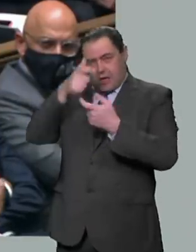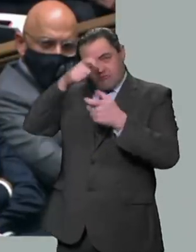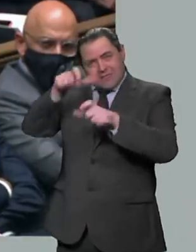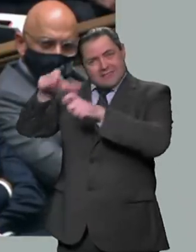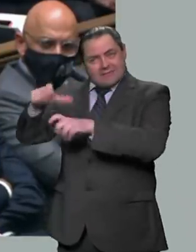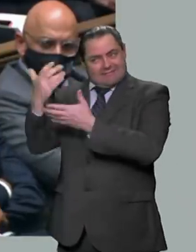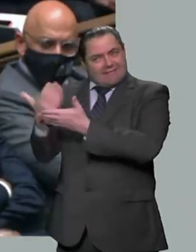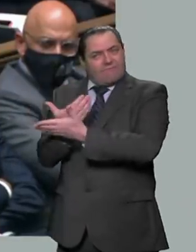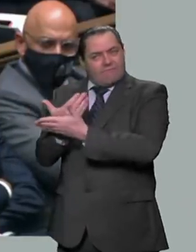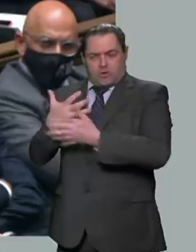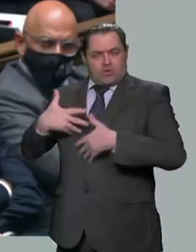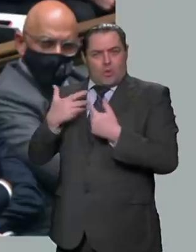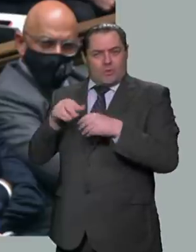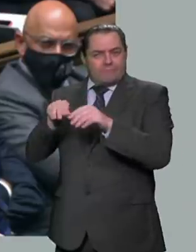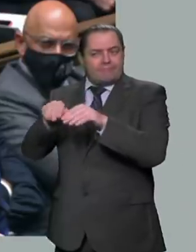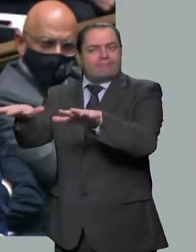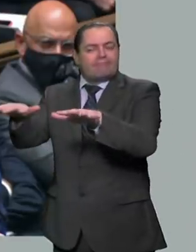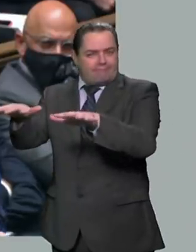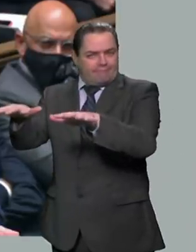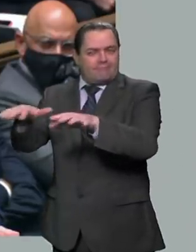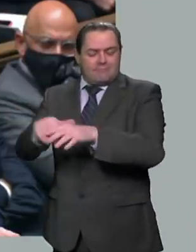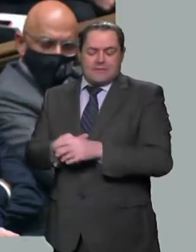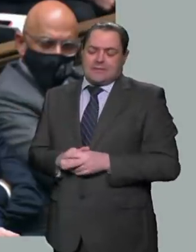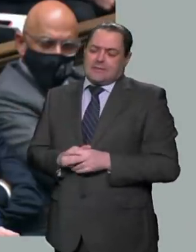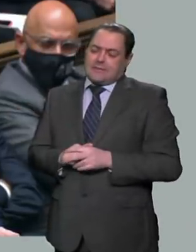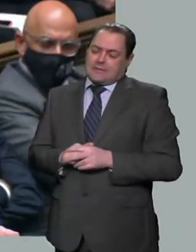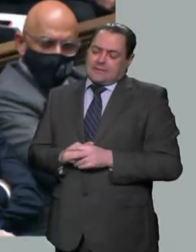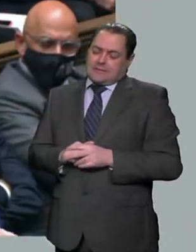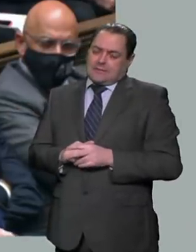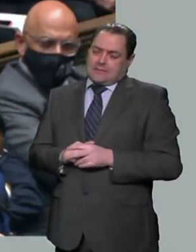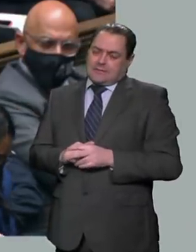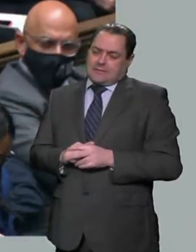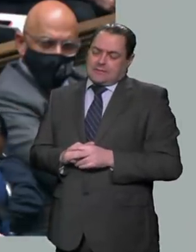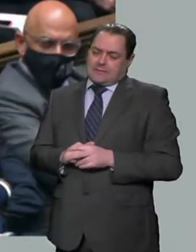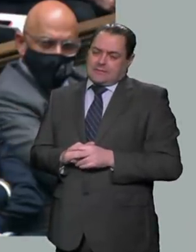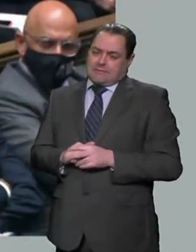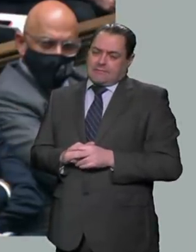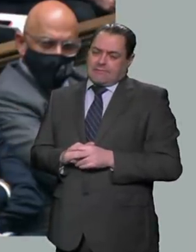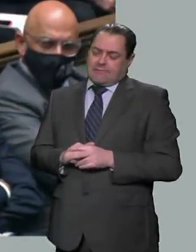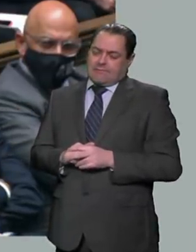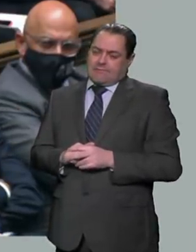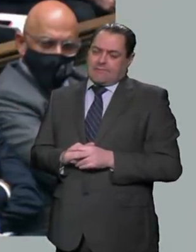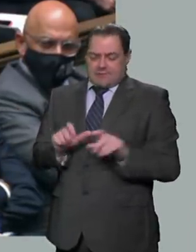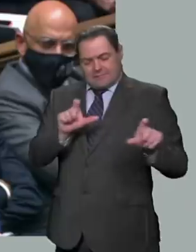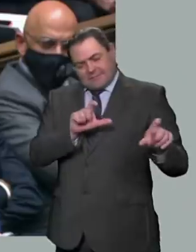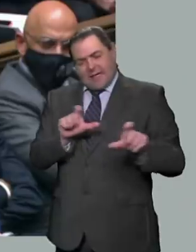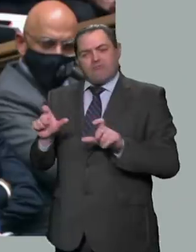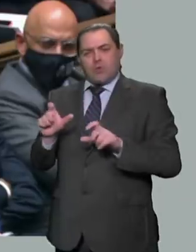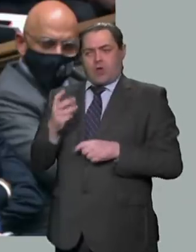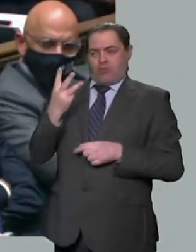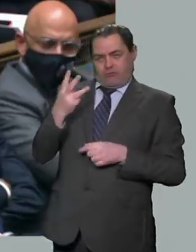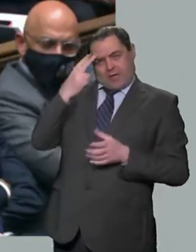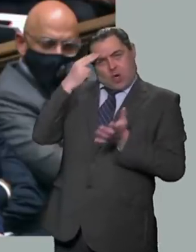do what we can to prevent the epidemic from taking hold in care homes. We continue to allow 3